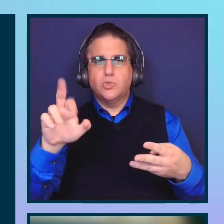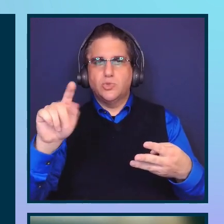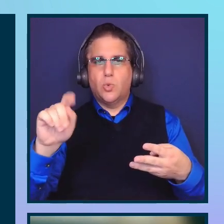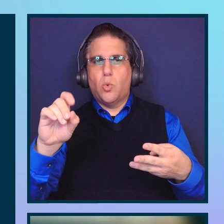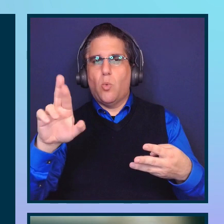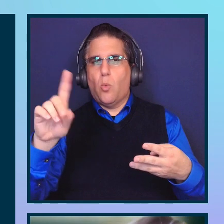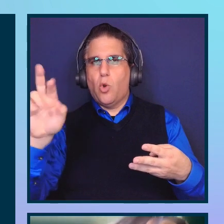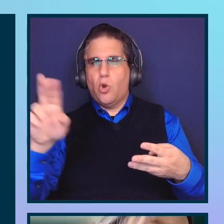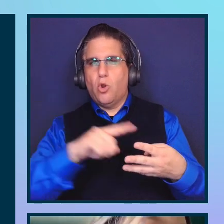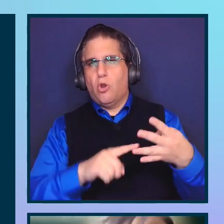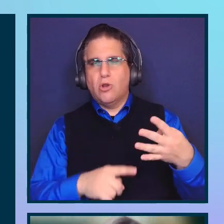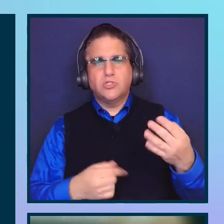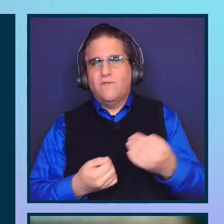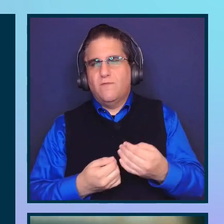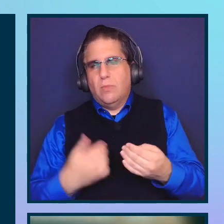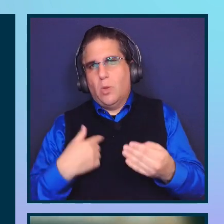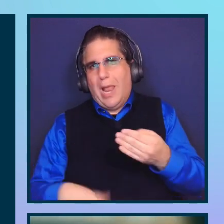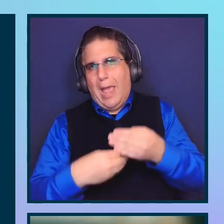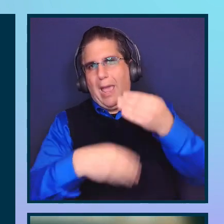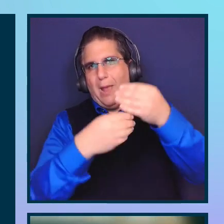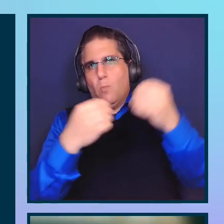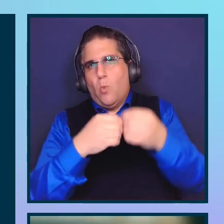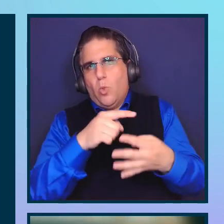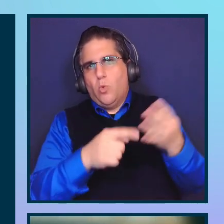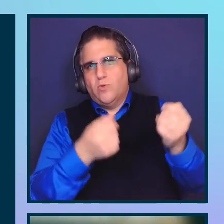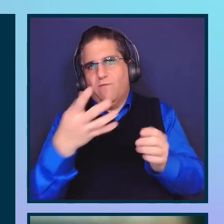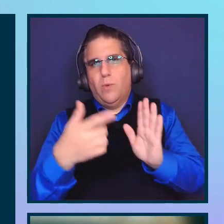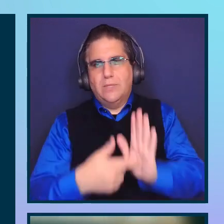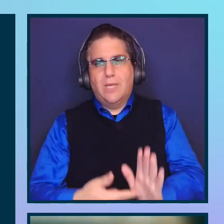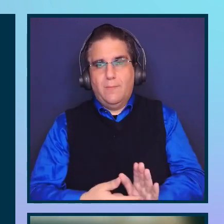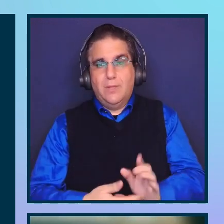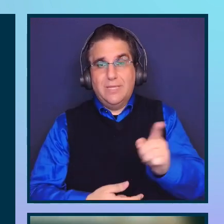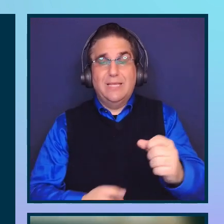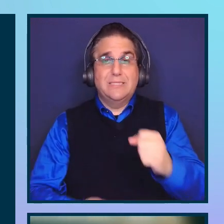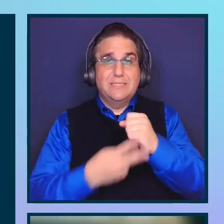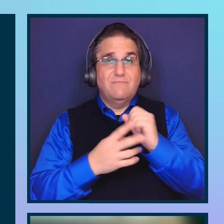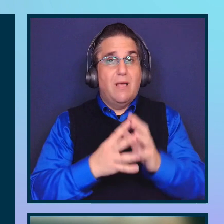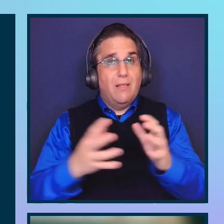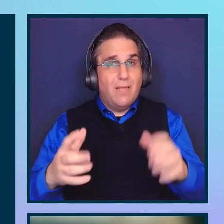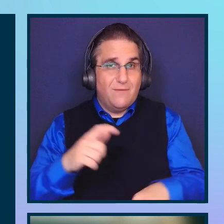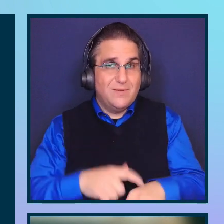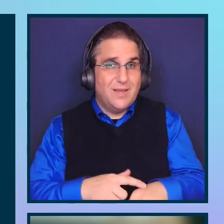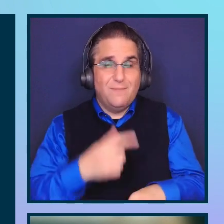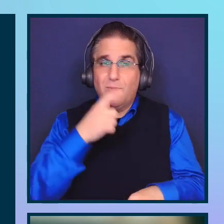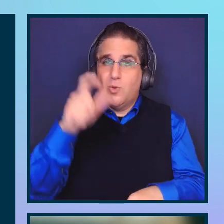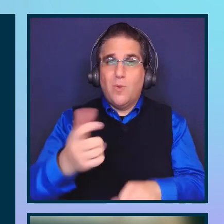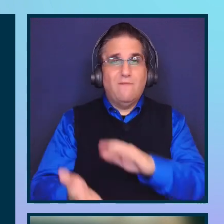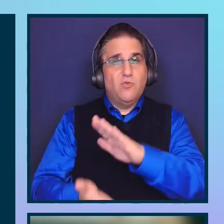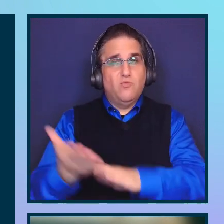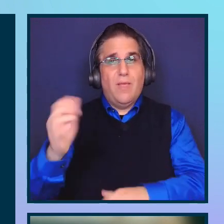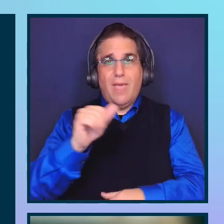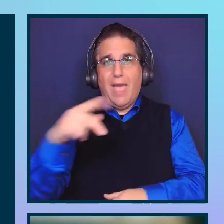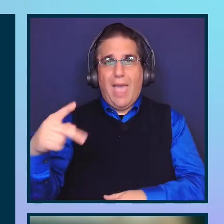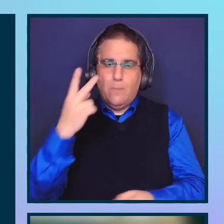few. You can see many more things too. This can save you a lot of time. You don't have to run your app to figure out what the accessibility